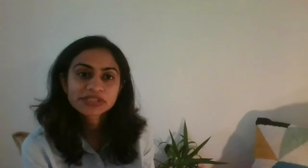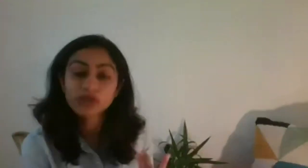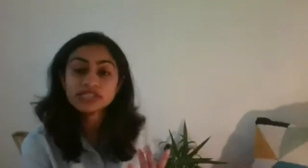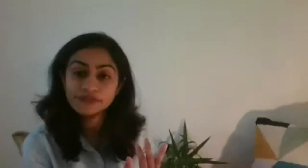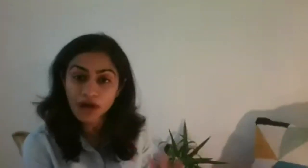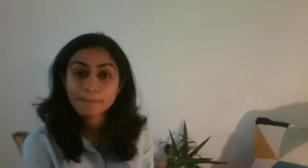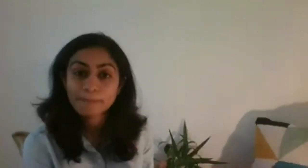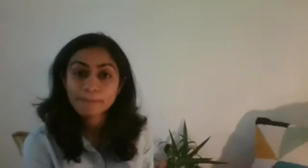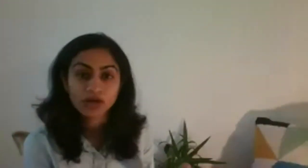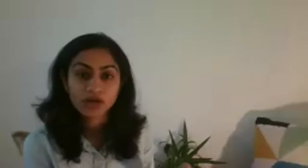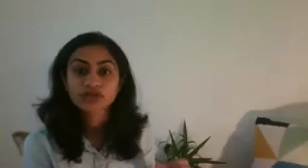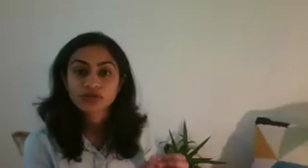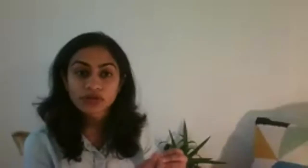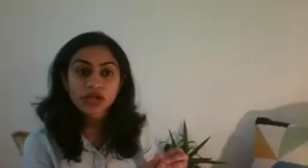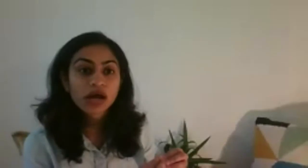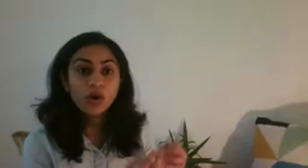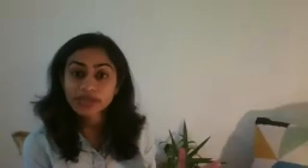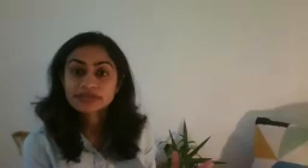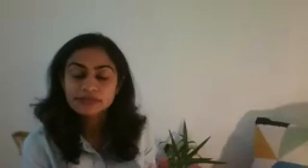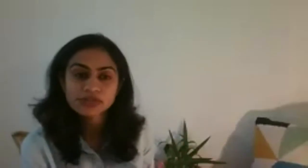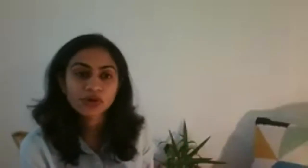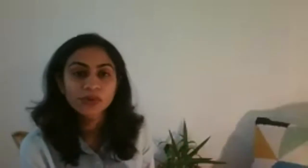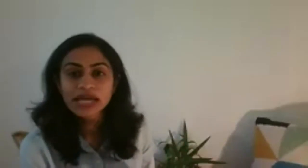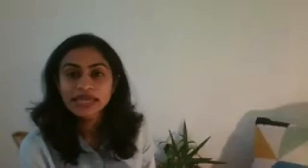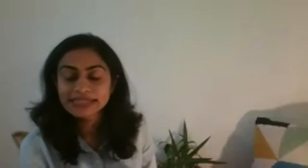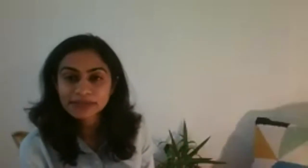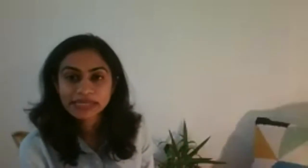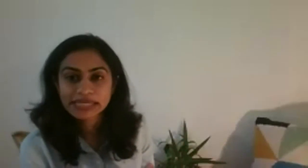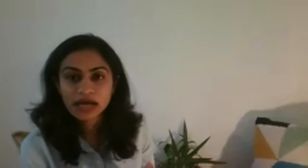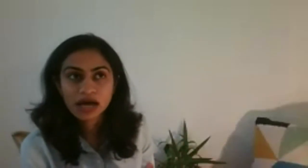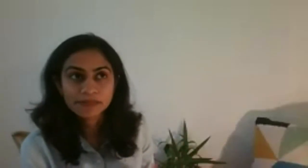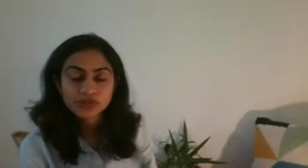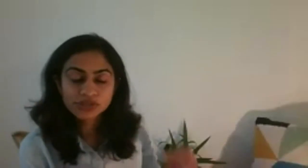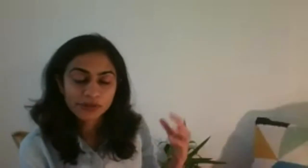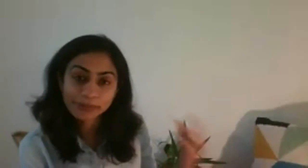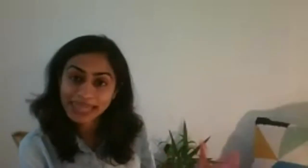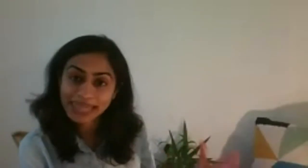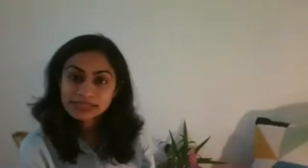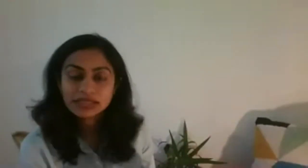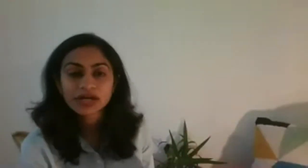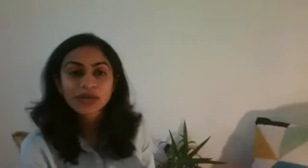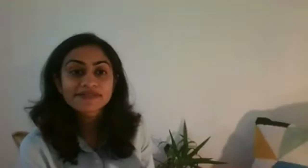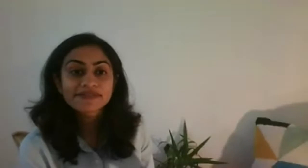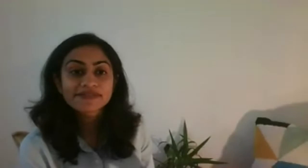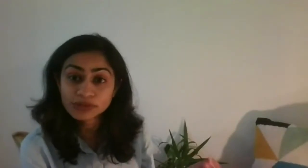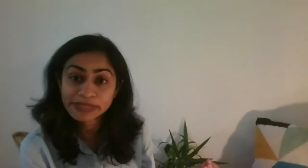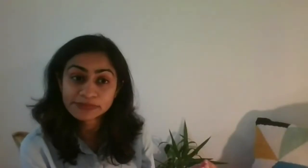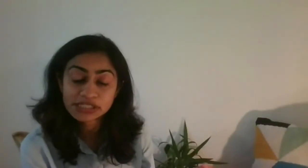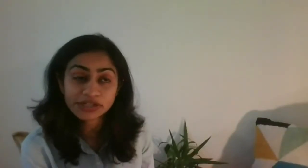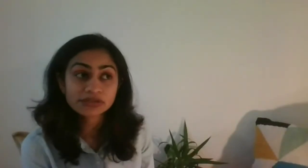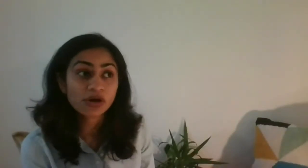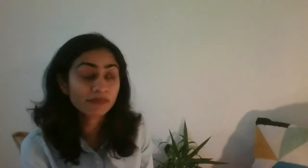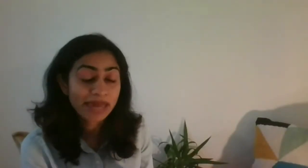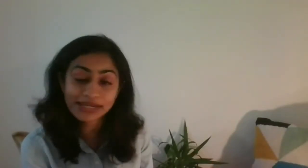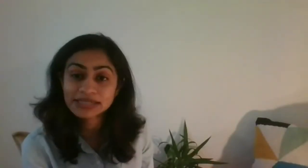sourced from biological organisms. So this can be sourced from plants. You have cellulose-based